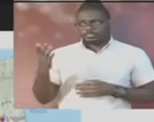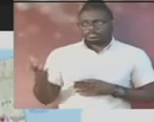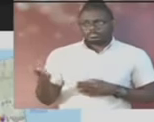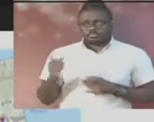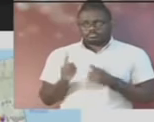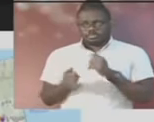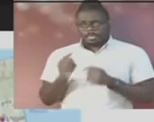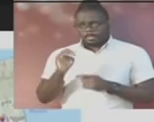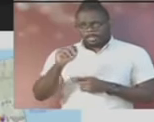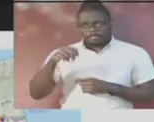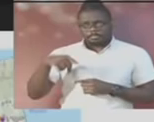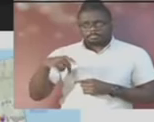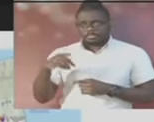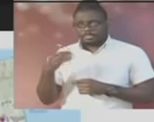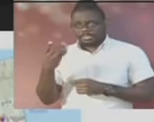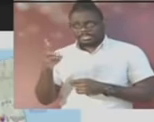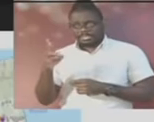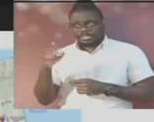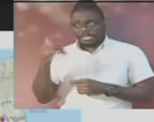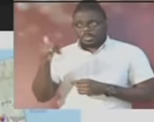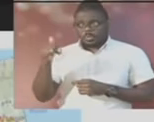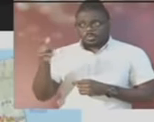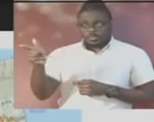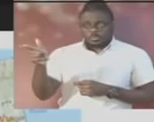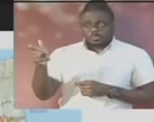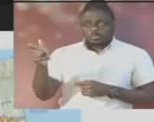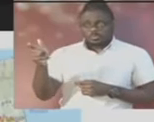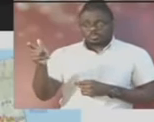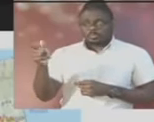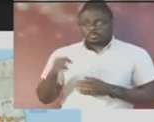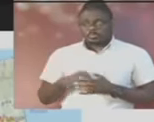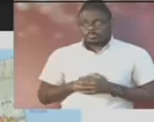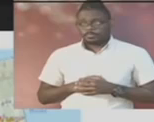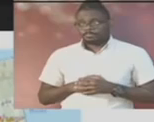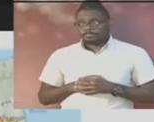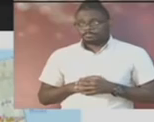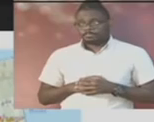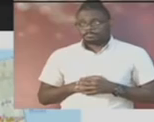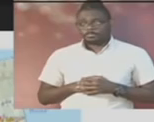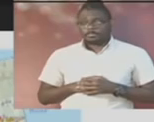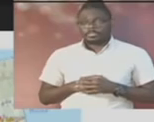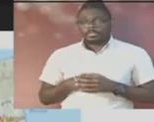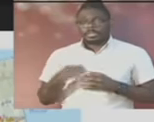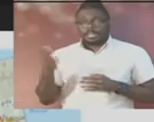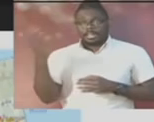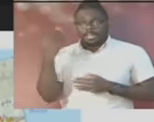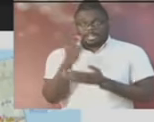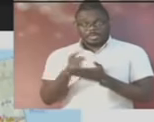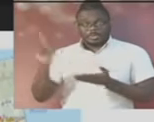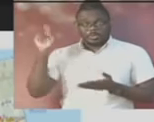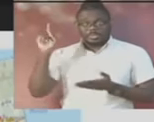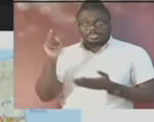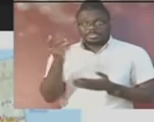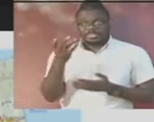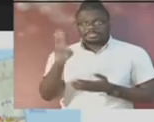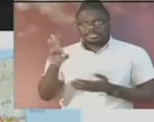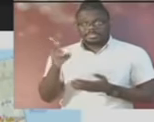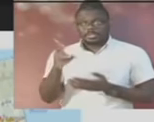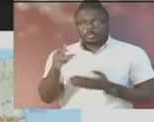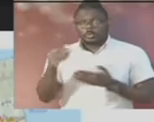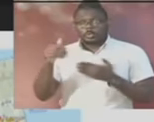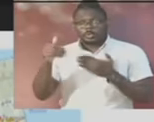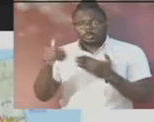dots being new cases. Next slide. Week 17, which is the week we just completed, the new yellow dots are new cases